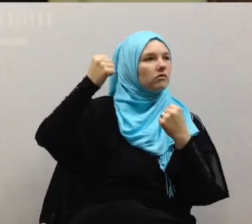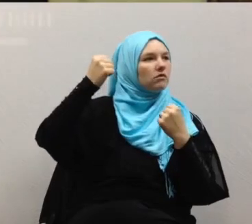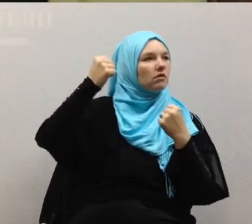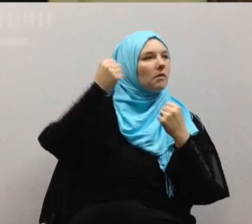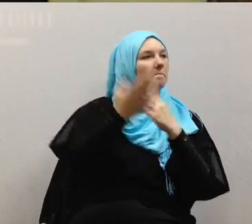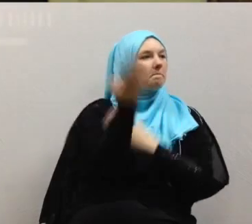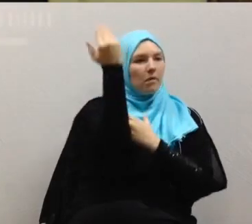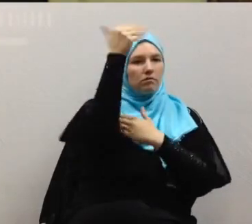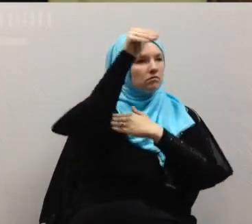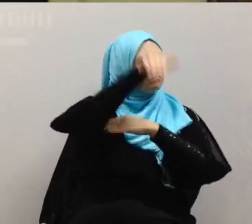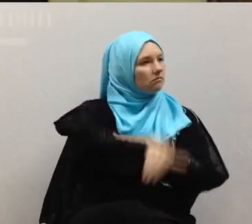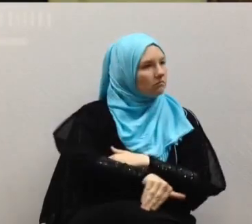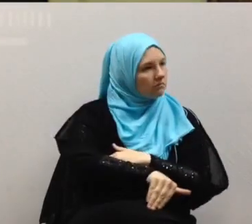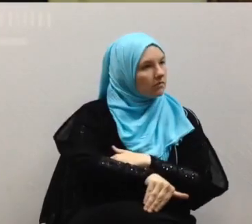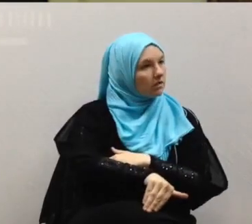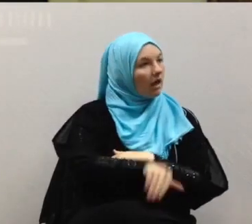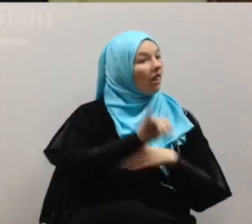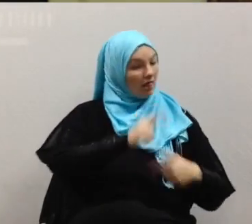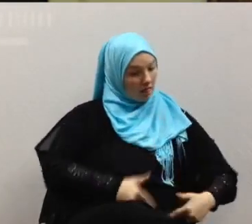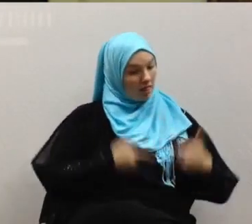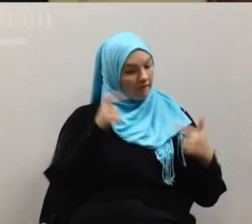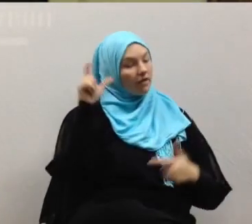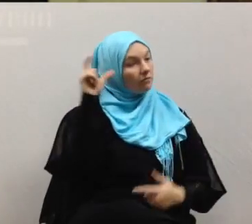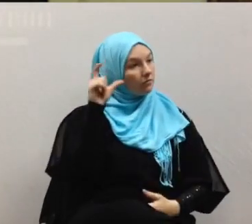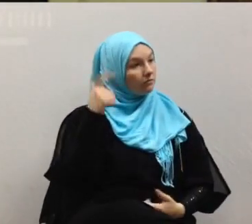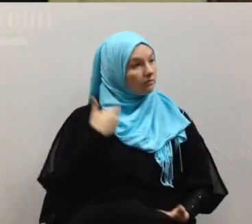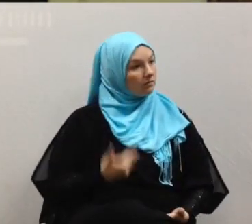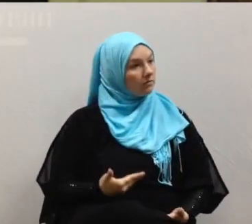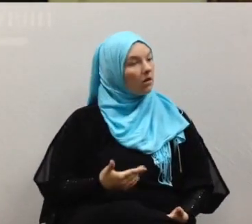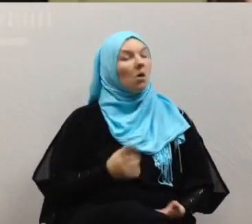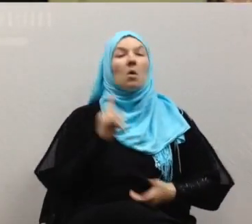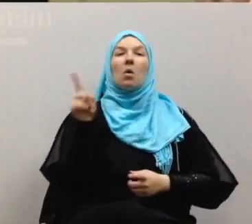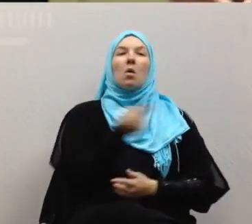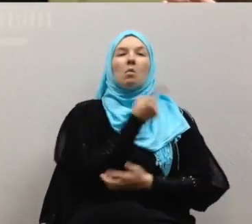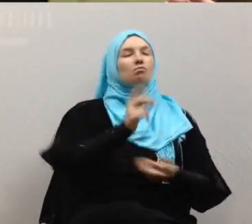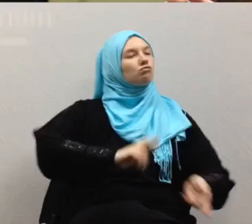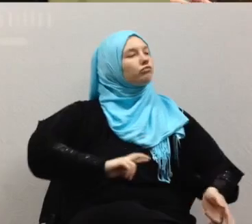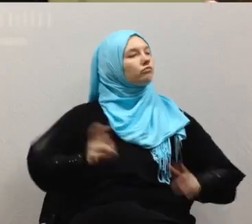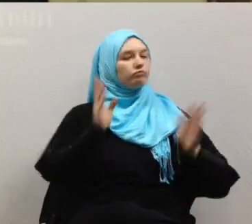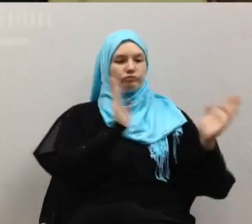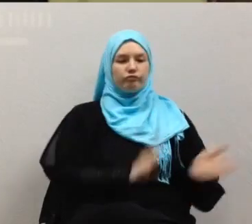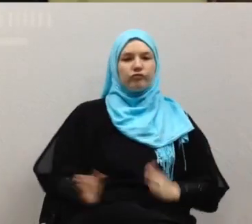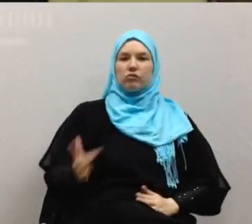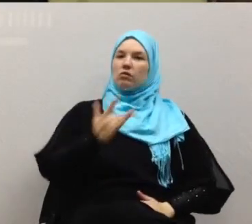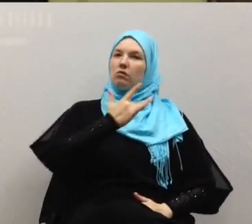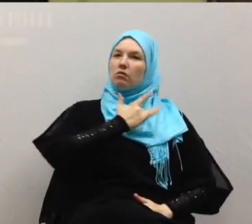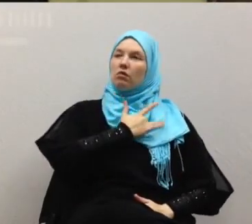to always open his ears and heart to whatever comes from Allah,